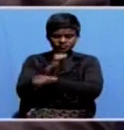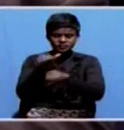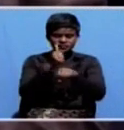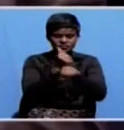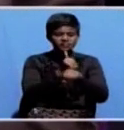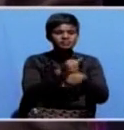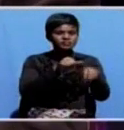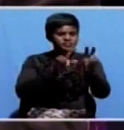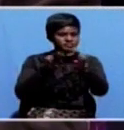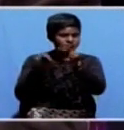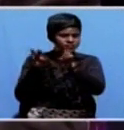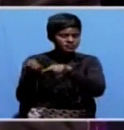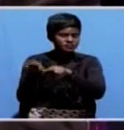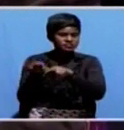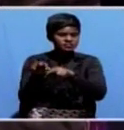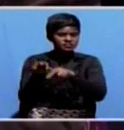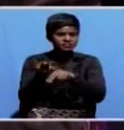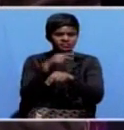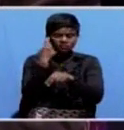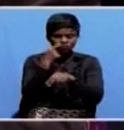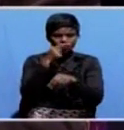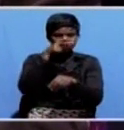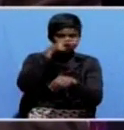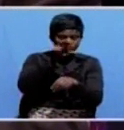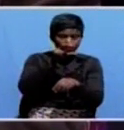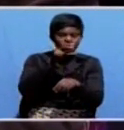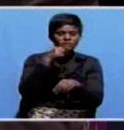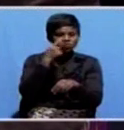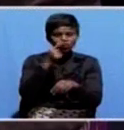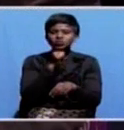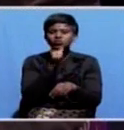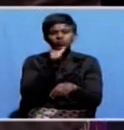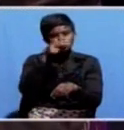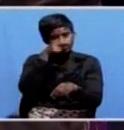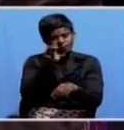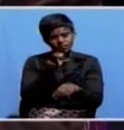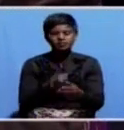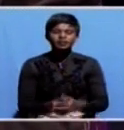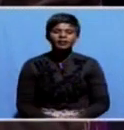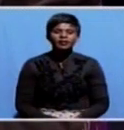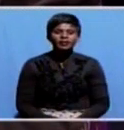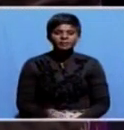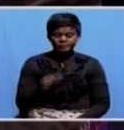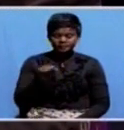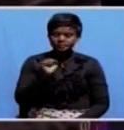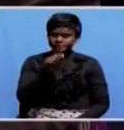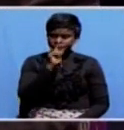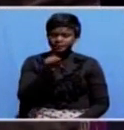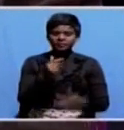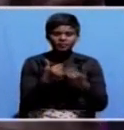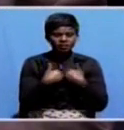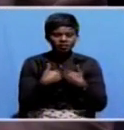monitor who was being corrupt and who was not being corrupt. Obviously, if there